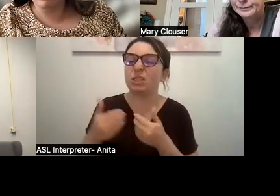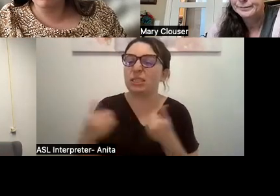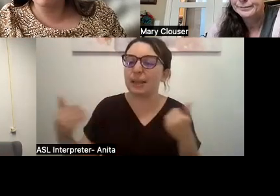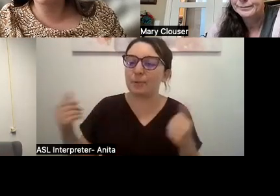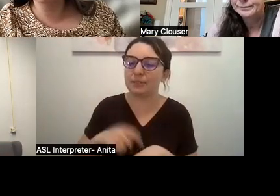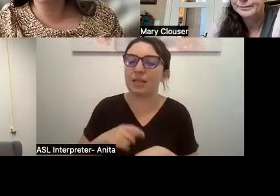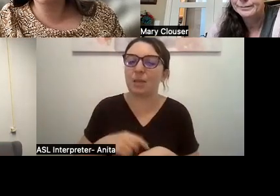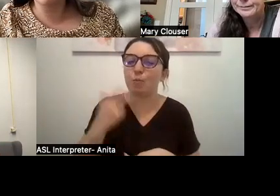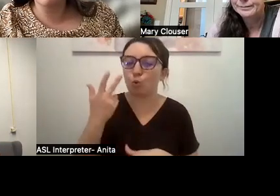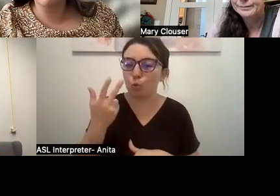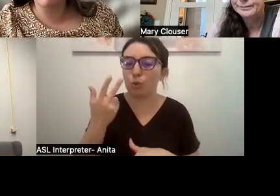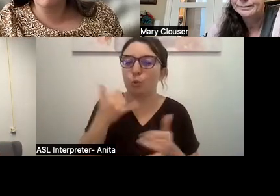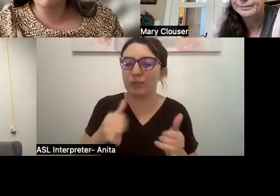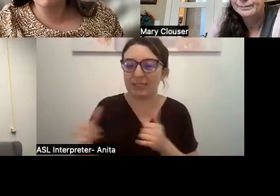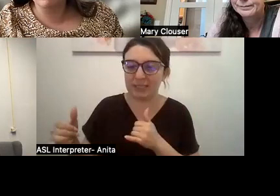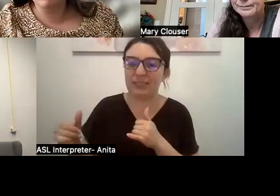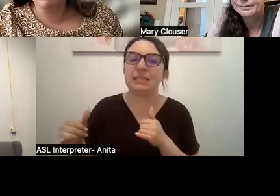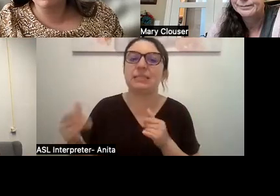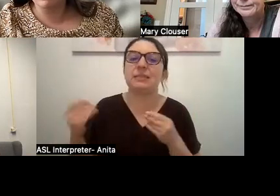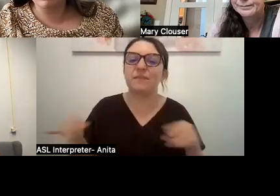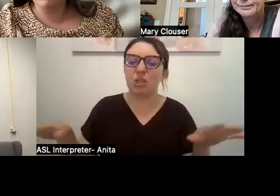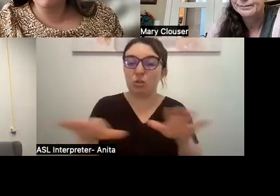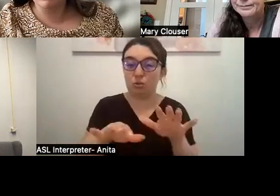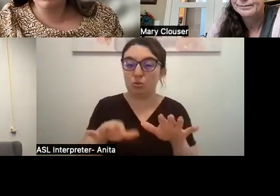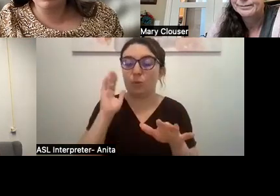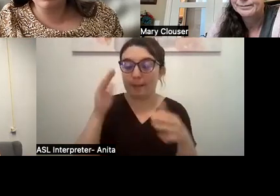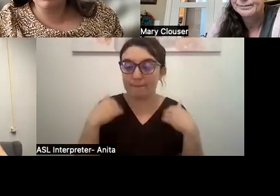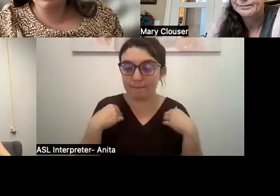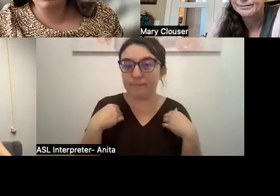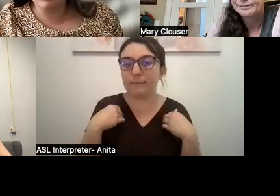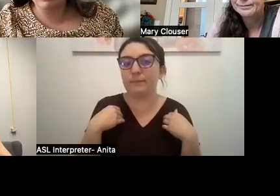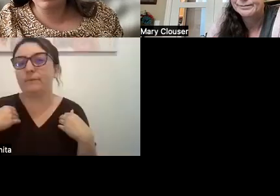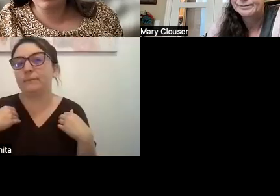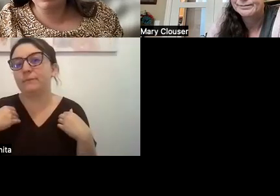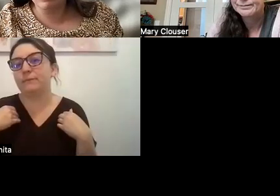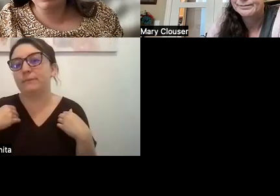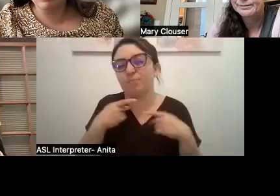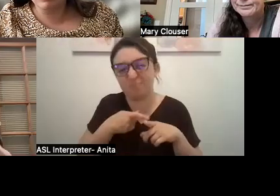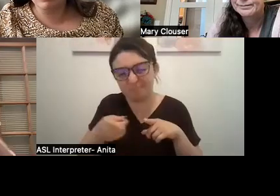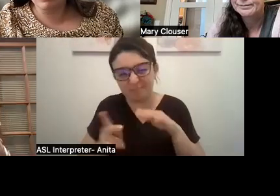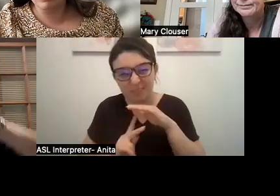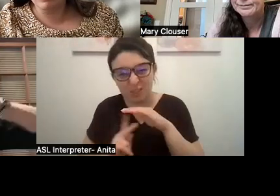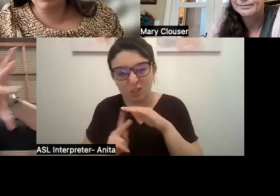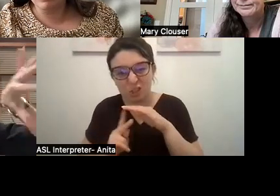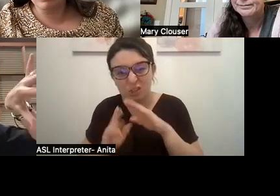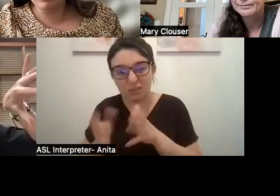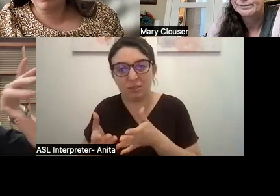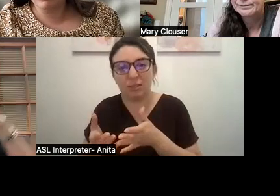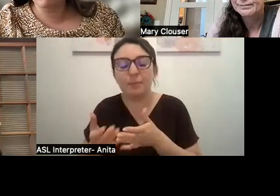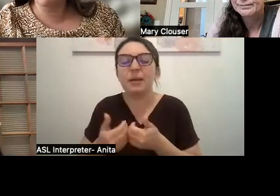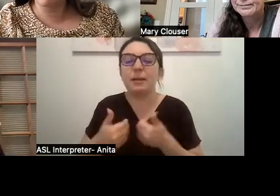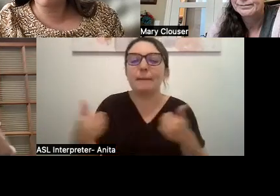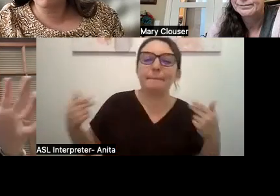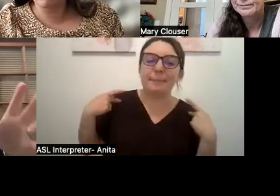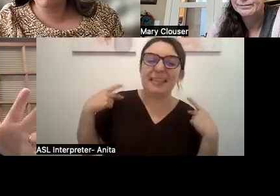3 recesses where they're on the field all together with just kinder. And then our PE classes are separated.